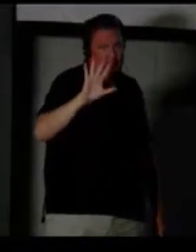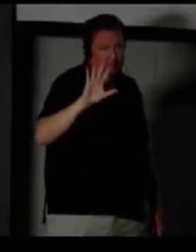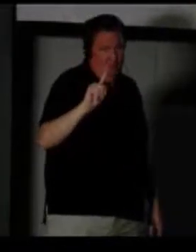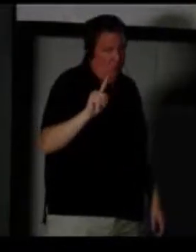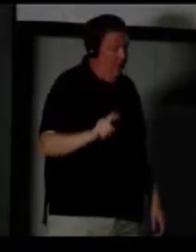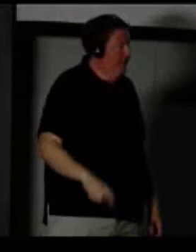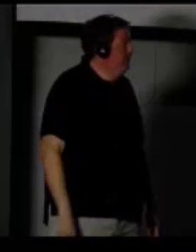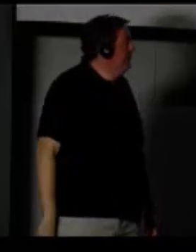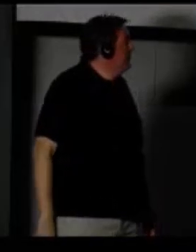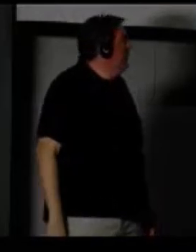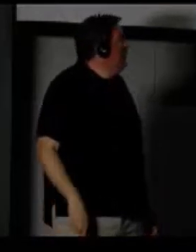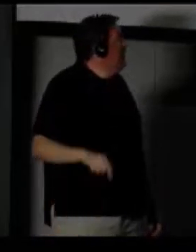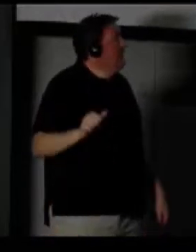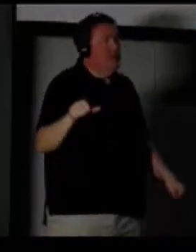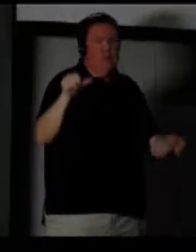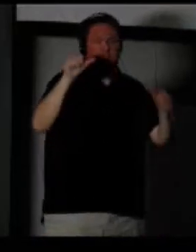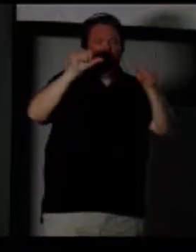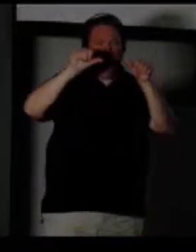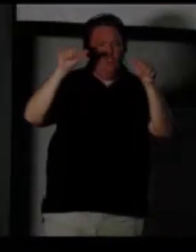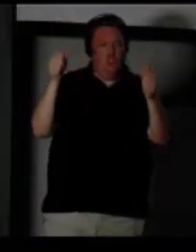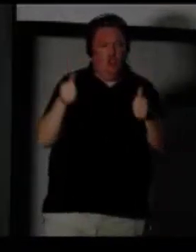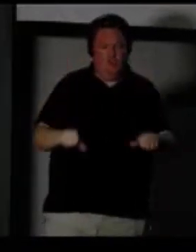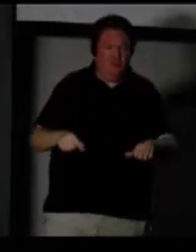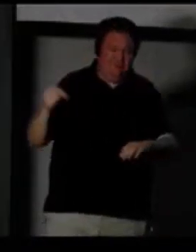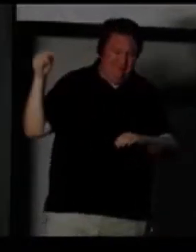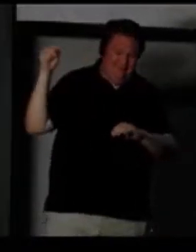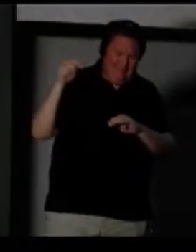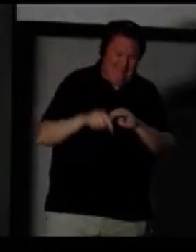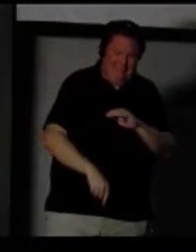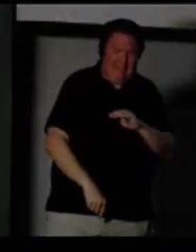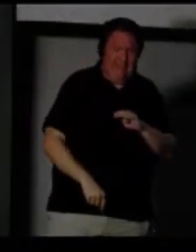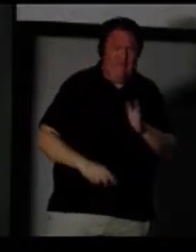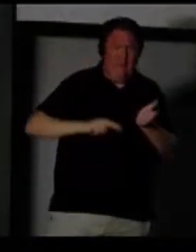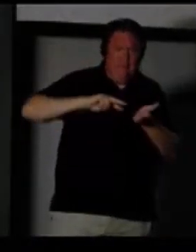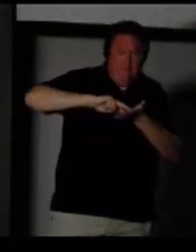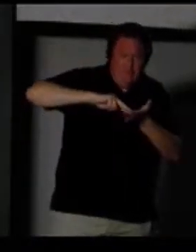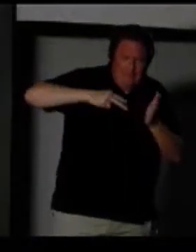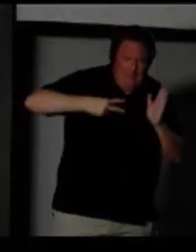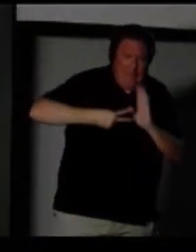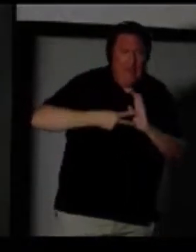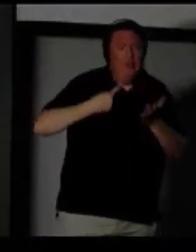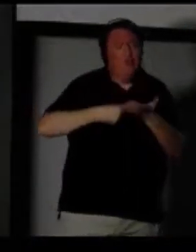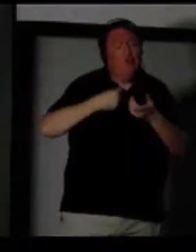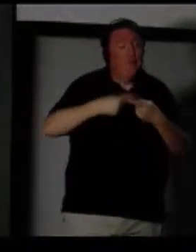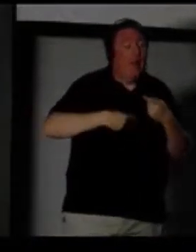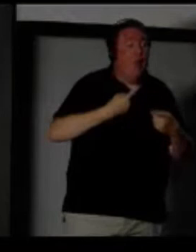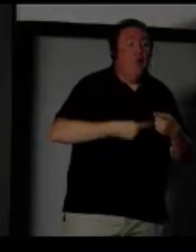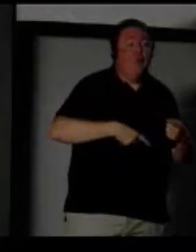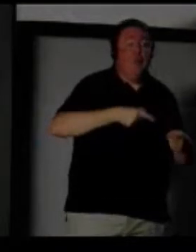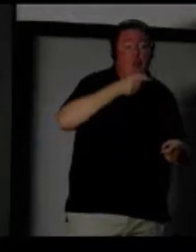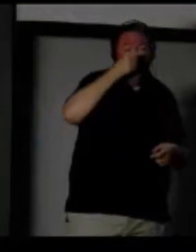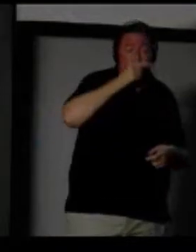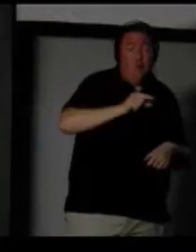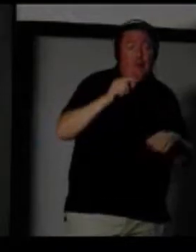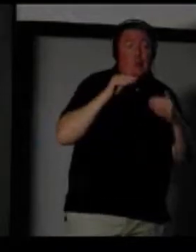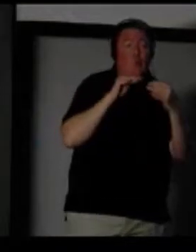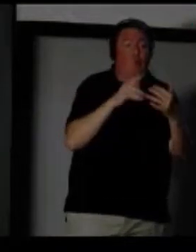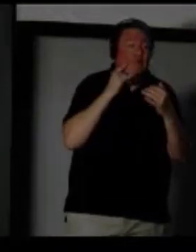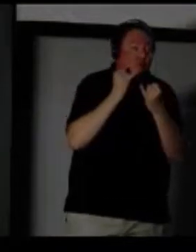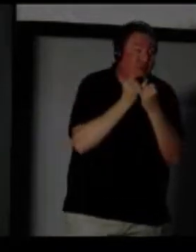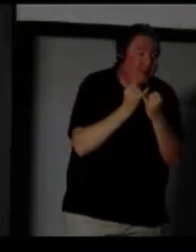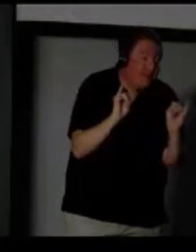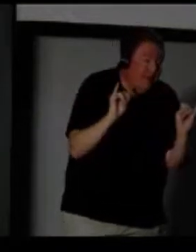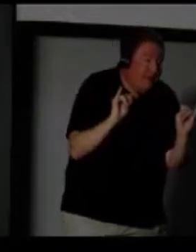It is a sculpture that is rich with meaning. It references the Greek War for Independence, but it also came to be a